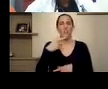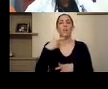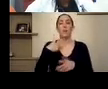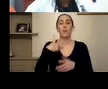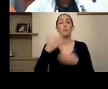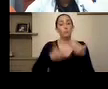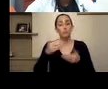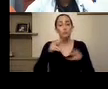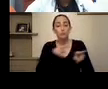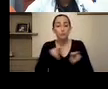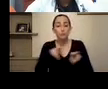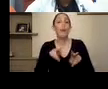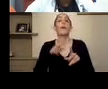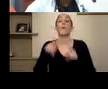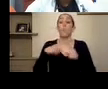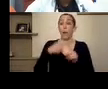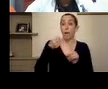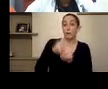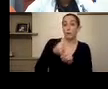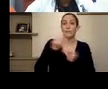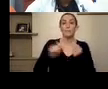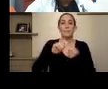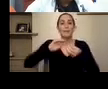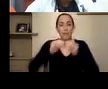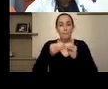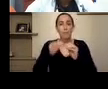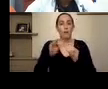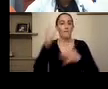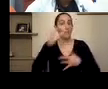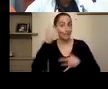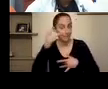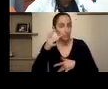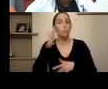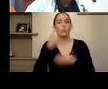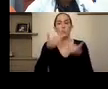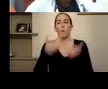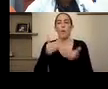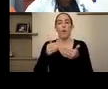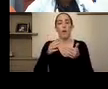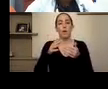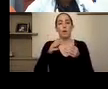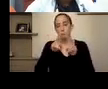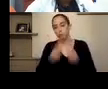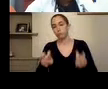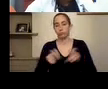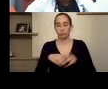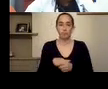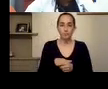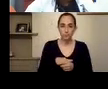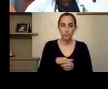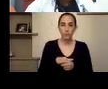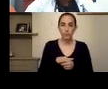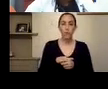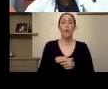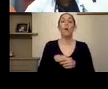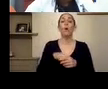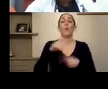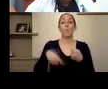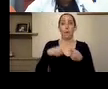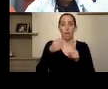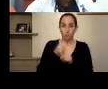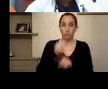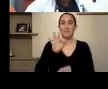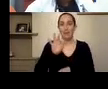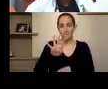illness, because statistically that will tell you if the vaccine's effective or not. So when they got to 94 illnesses, they did their